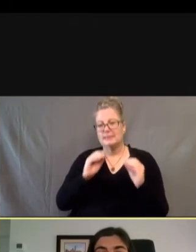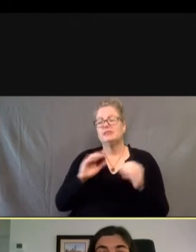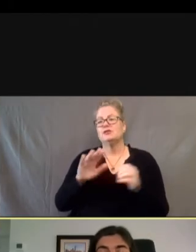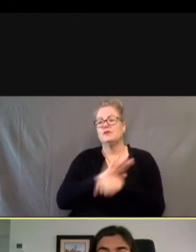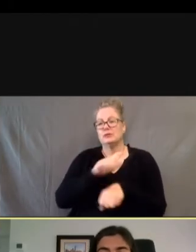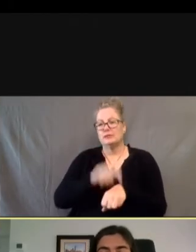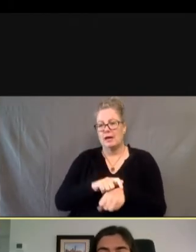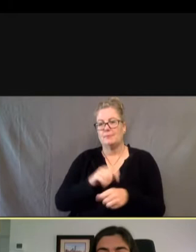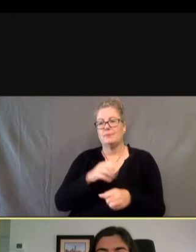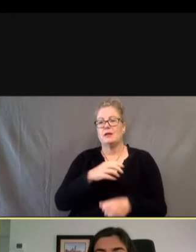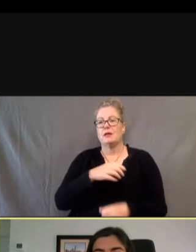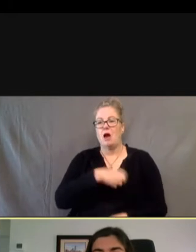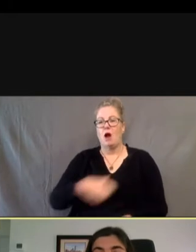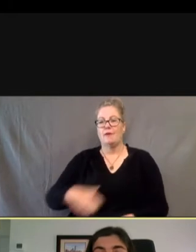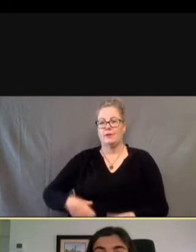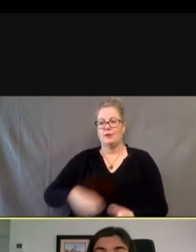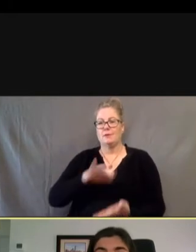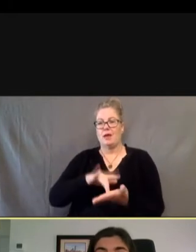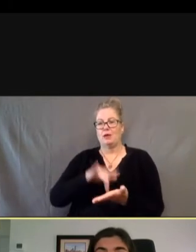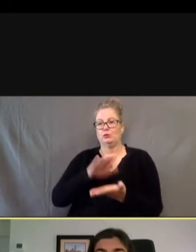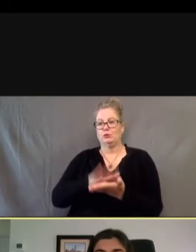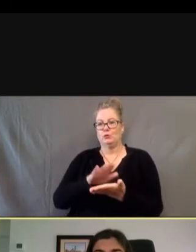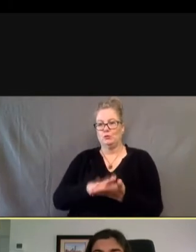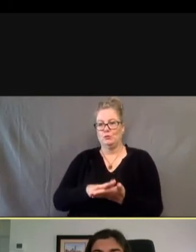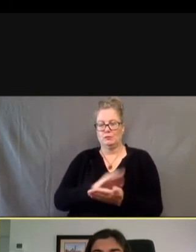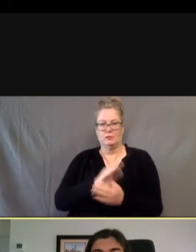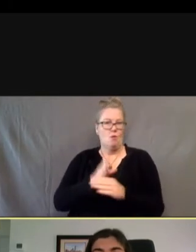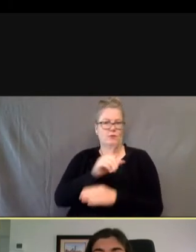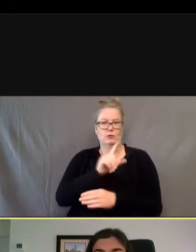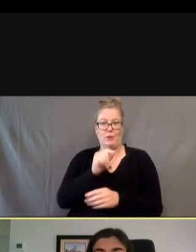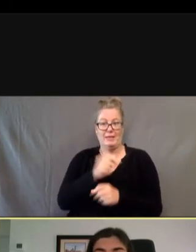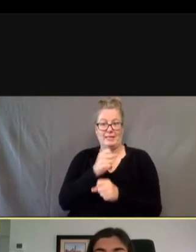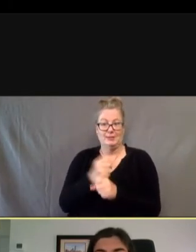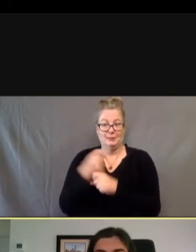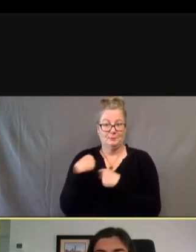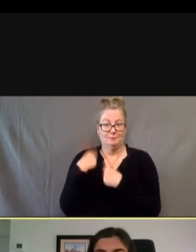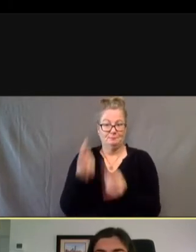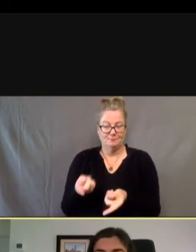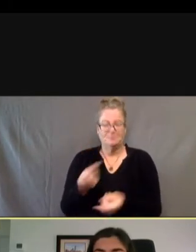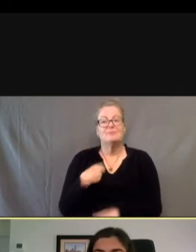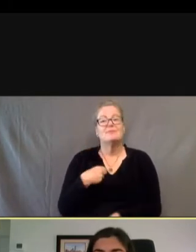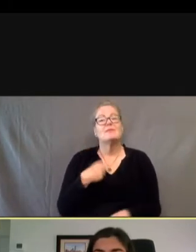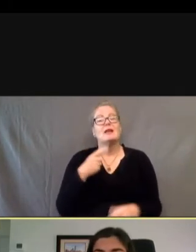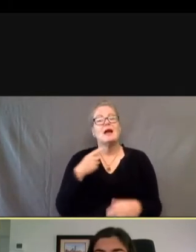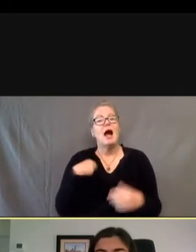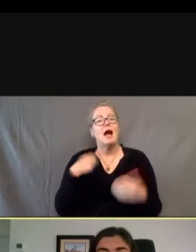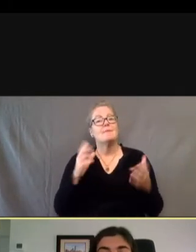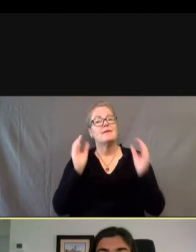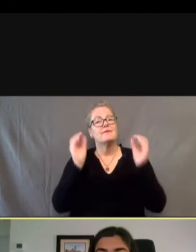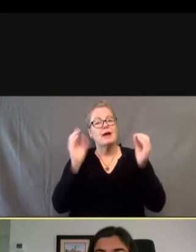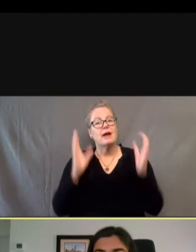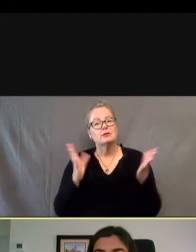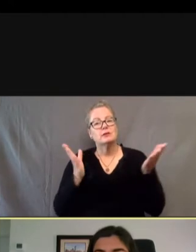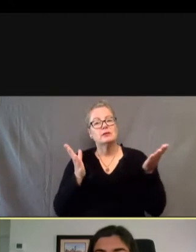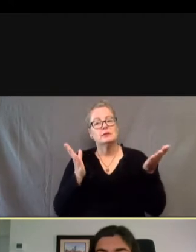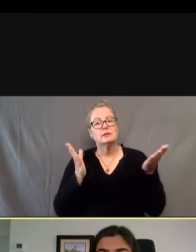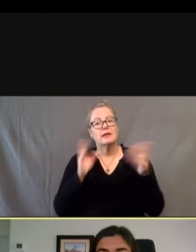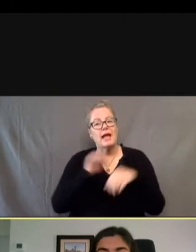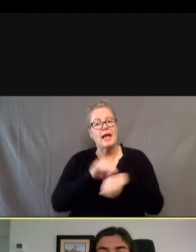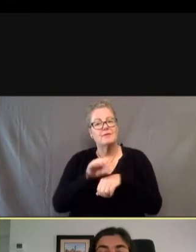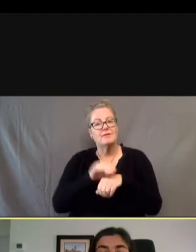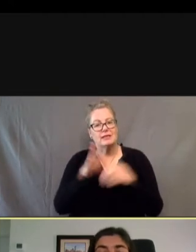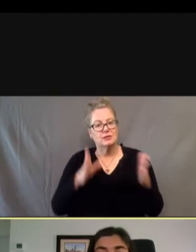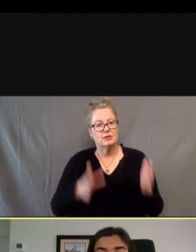education for over 20 years now. I have the privilege of serving as the faculty advisor for the Disabilities in Medicine and Dentistry Working Group at